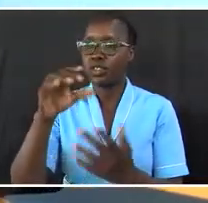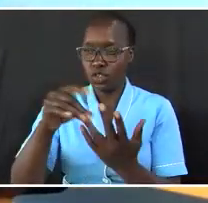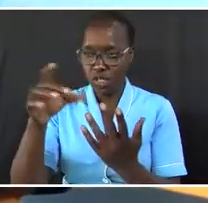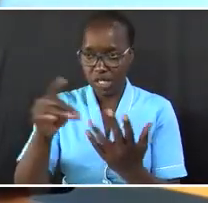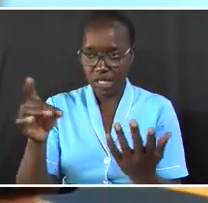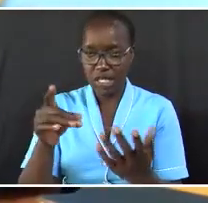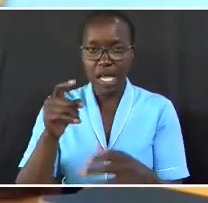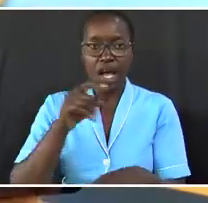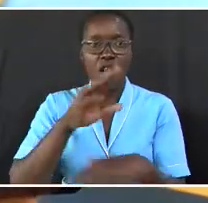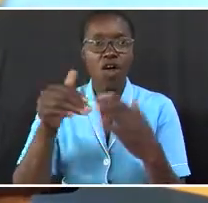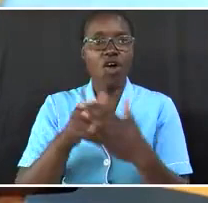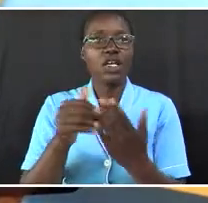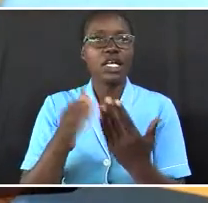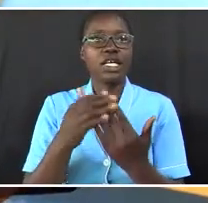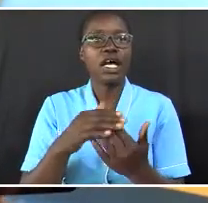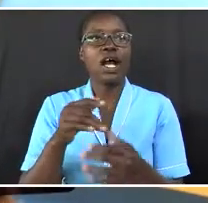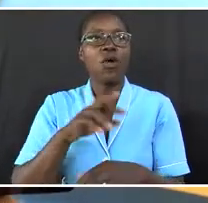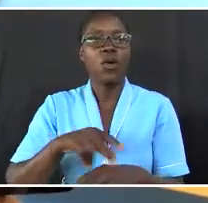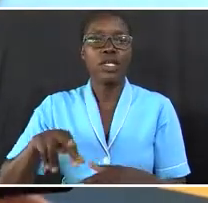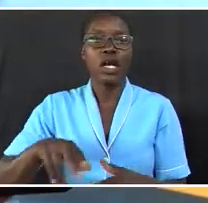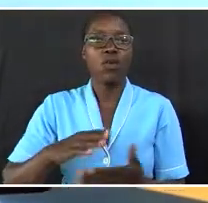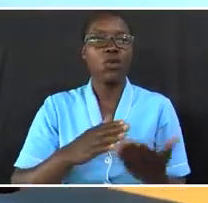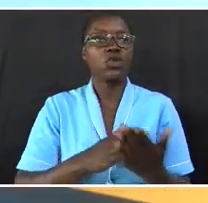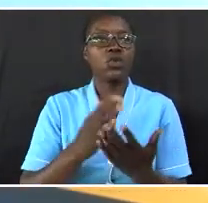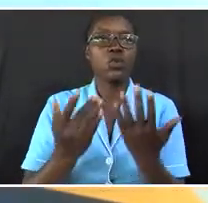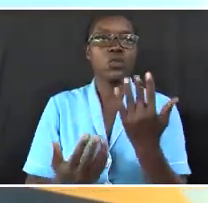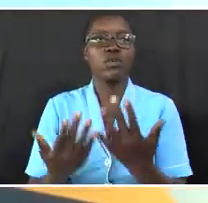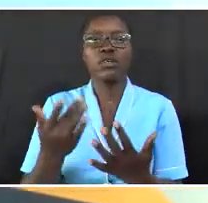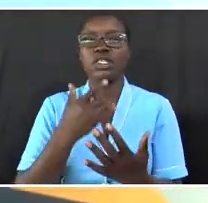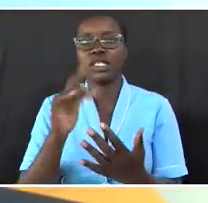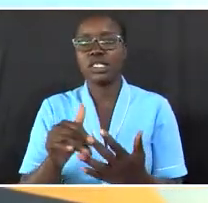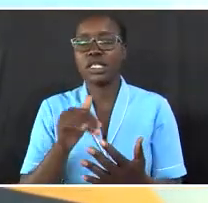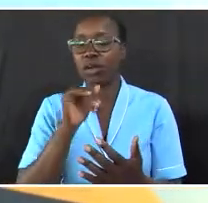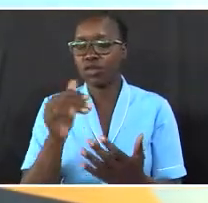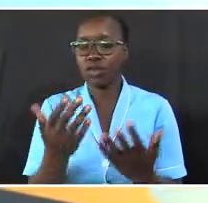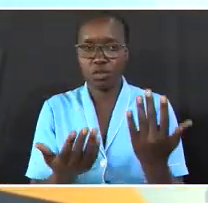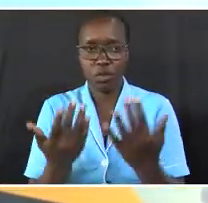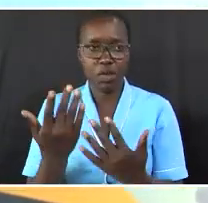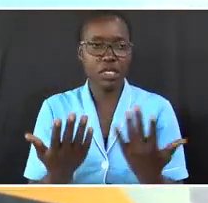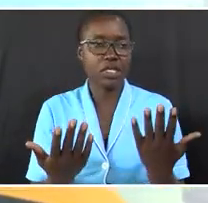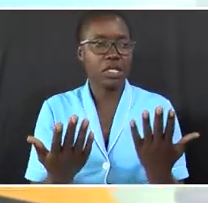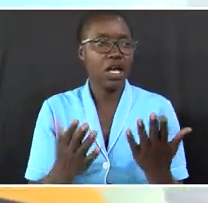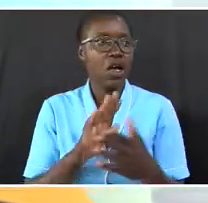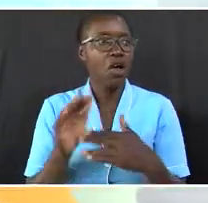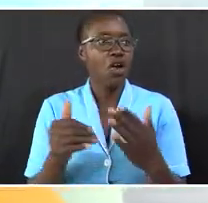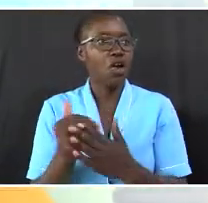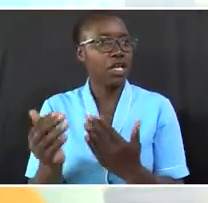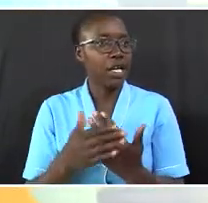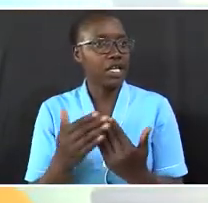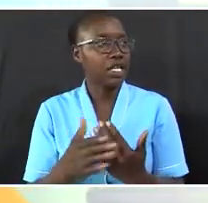that when I walk through the fire, he says I will not be burned. All I